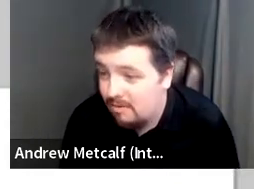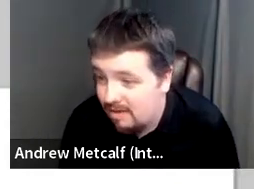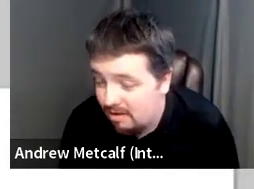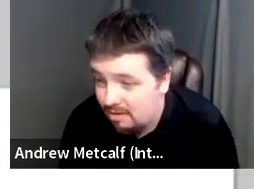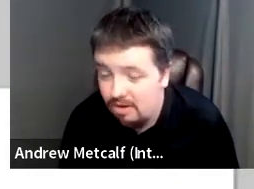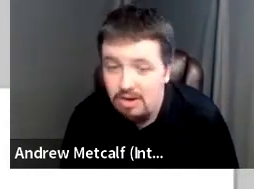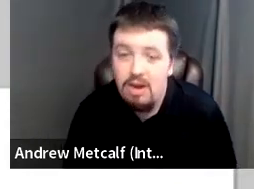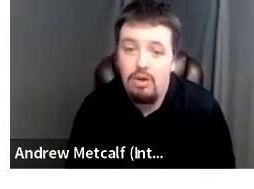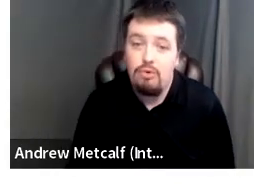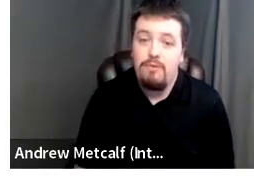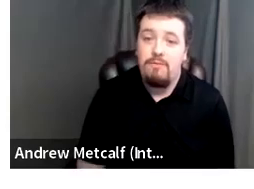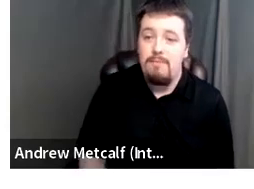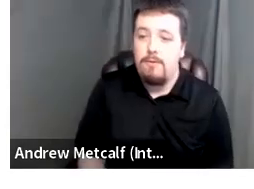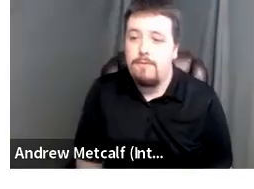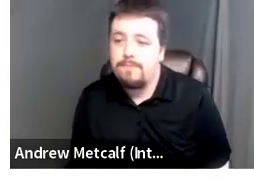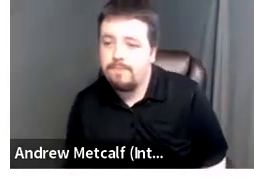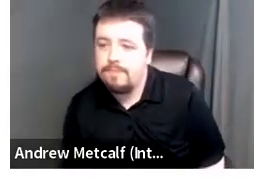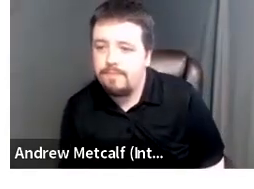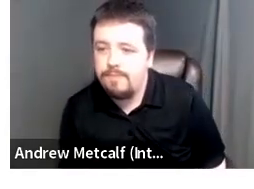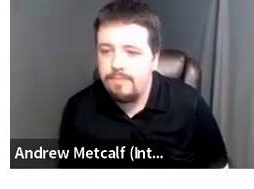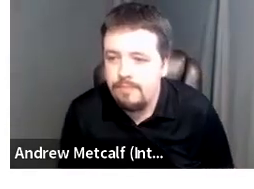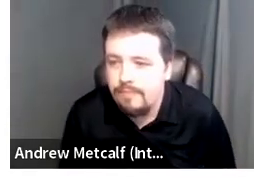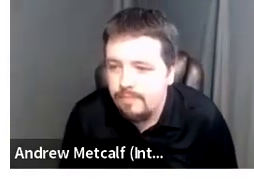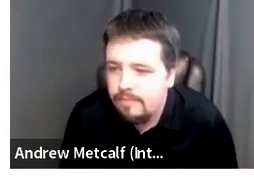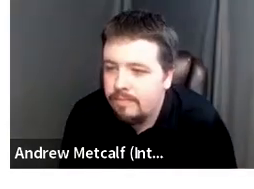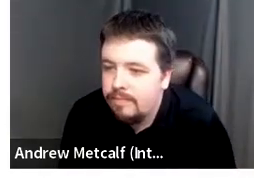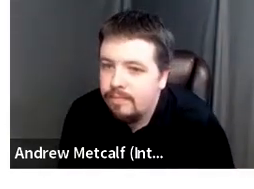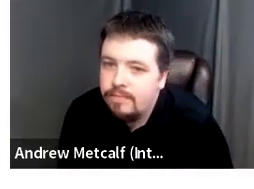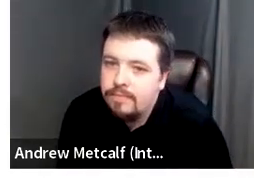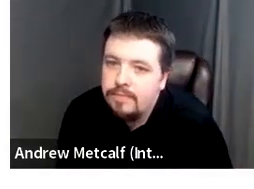as some of these other groups of people.